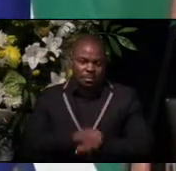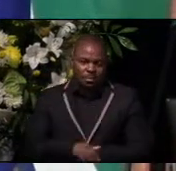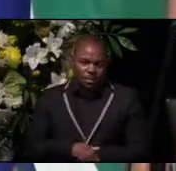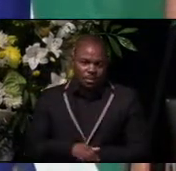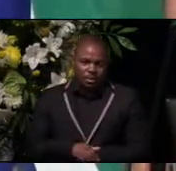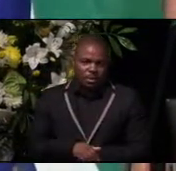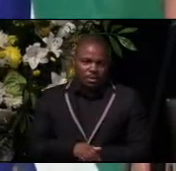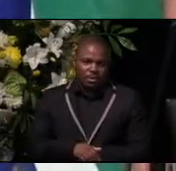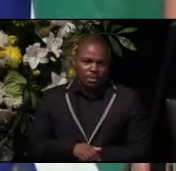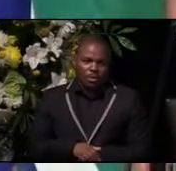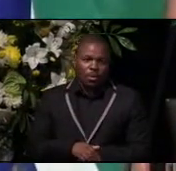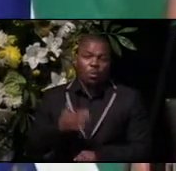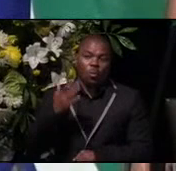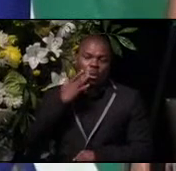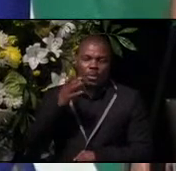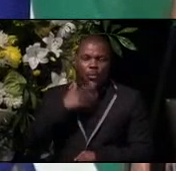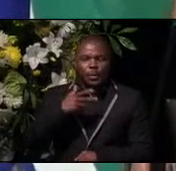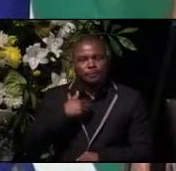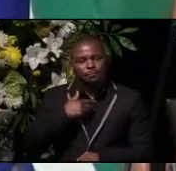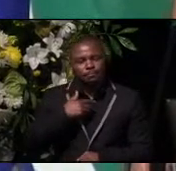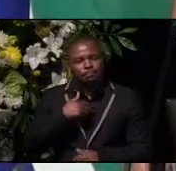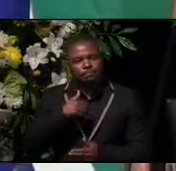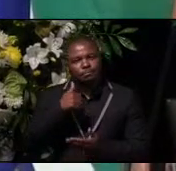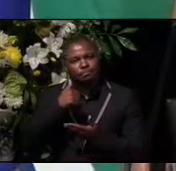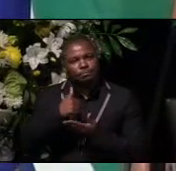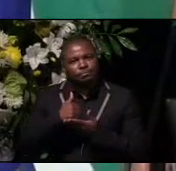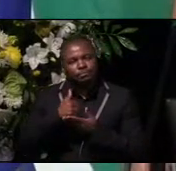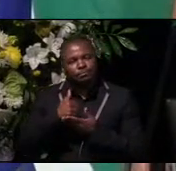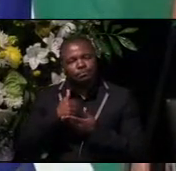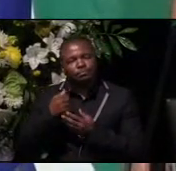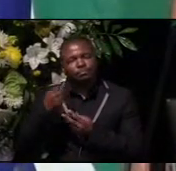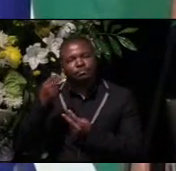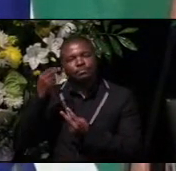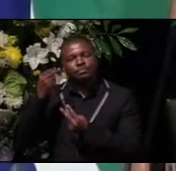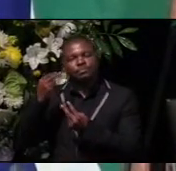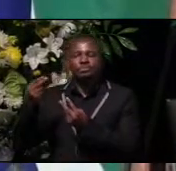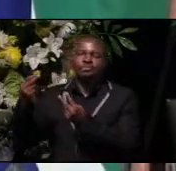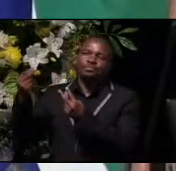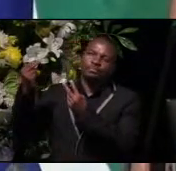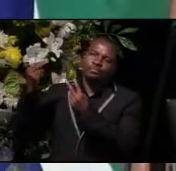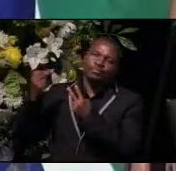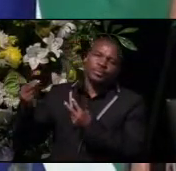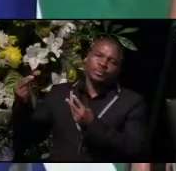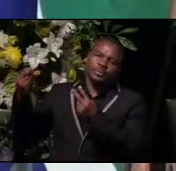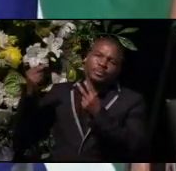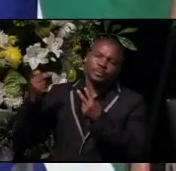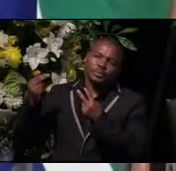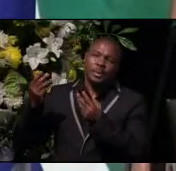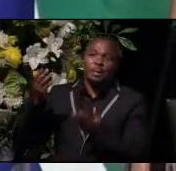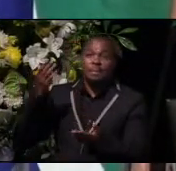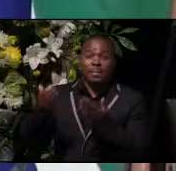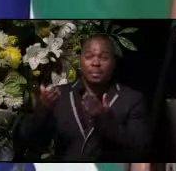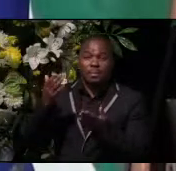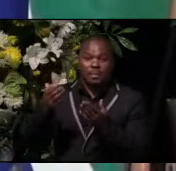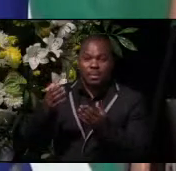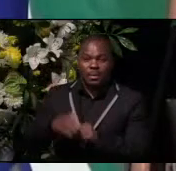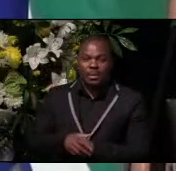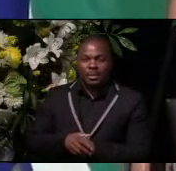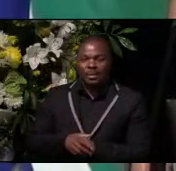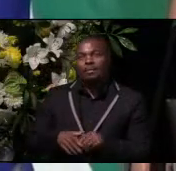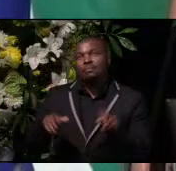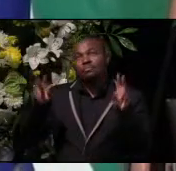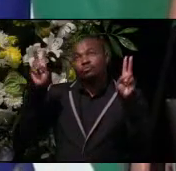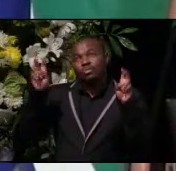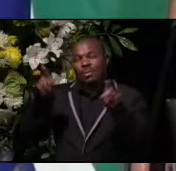when we step back to reflect we might be tempted to invoke those words of The Tale of Two